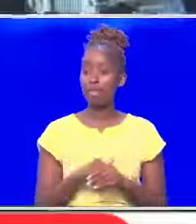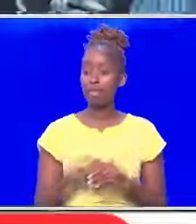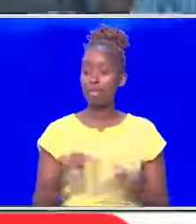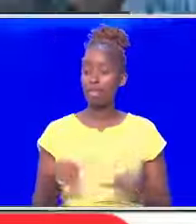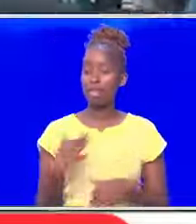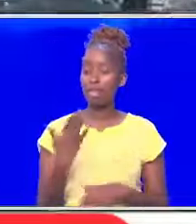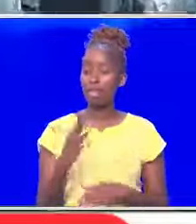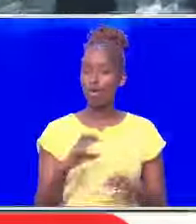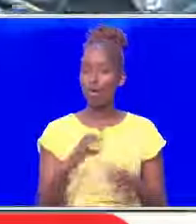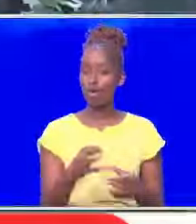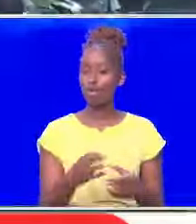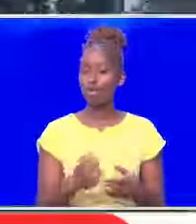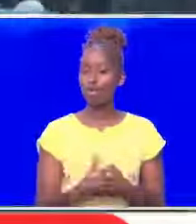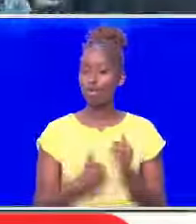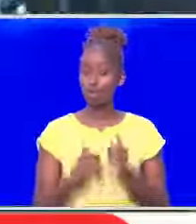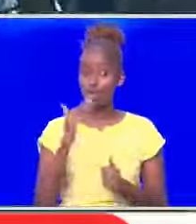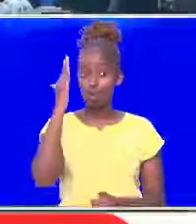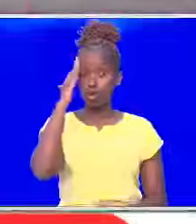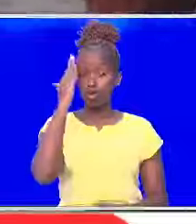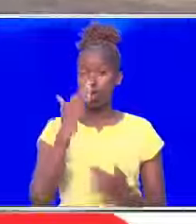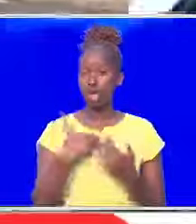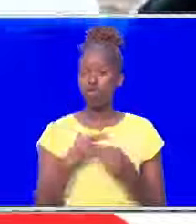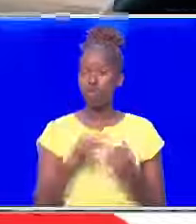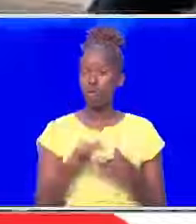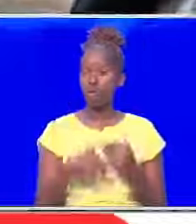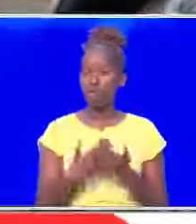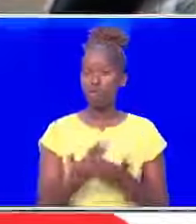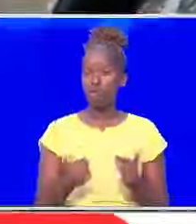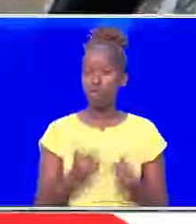known for its resilience amidst adversity.